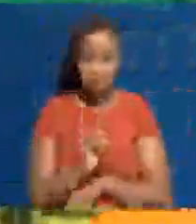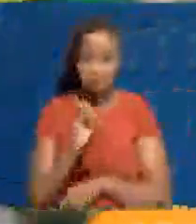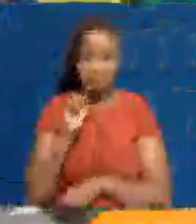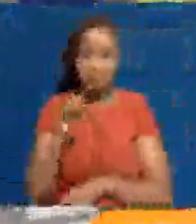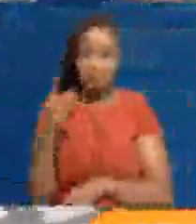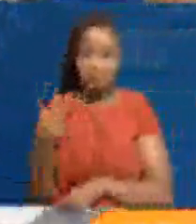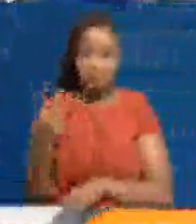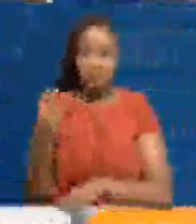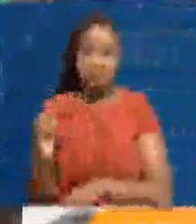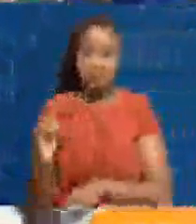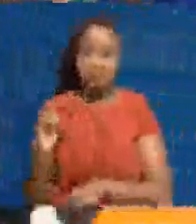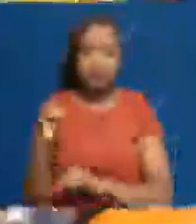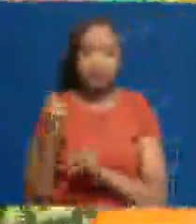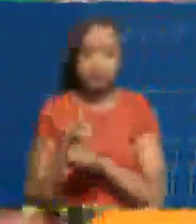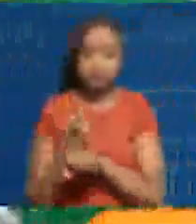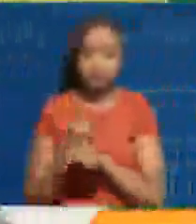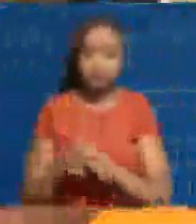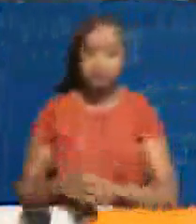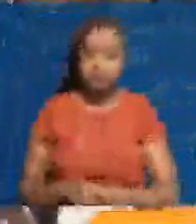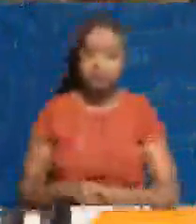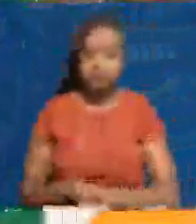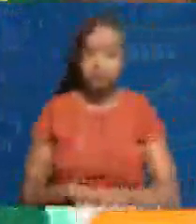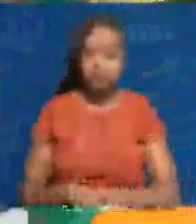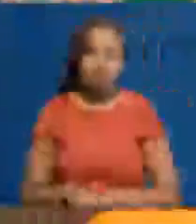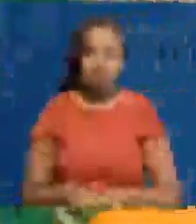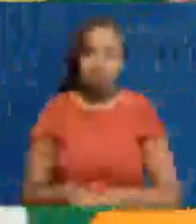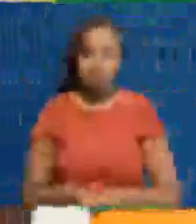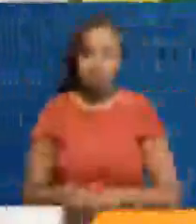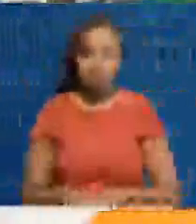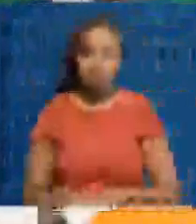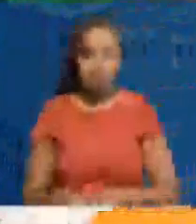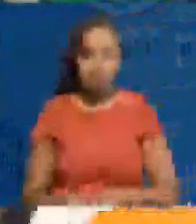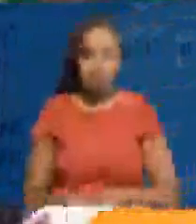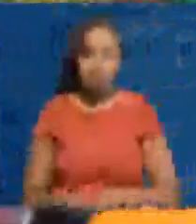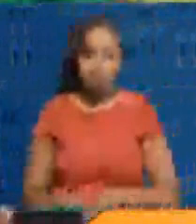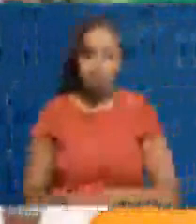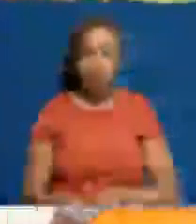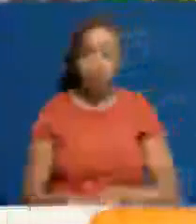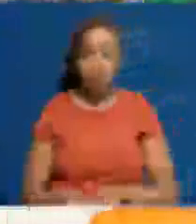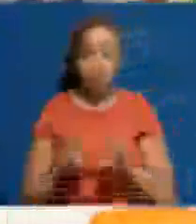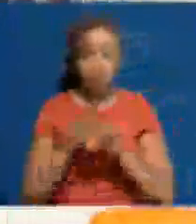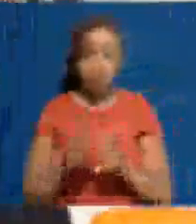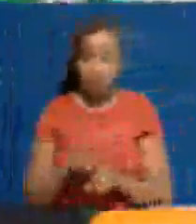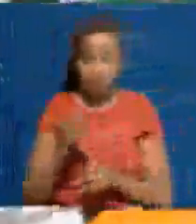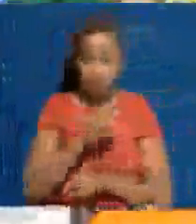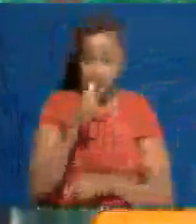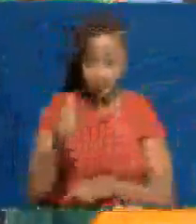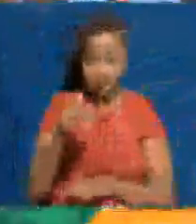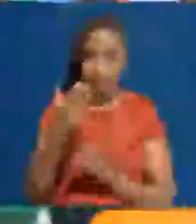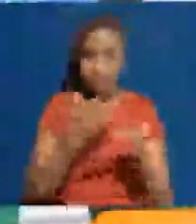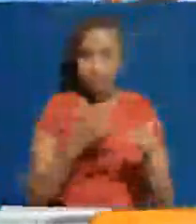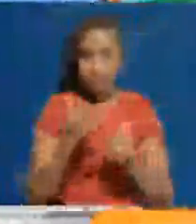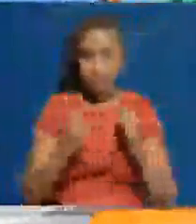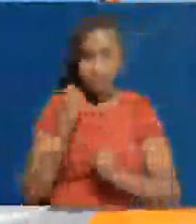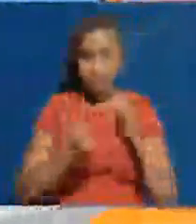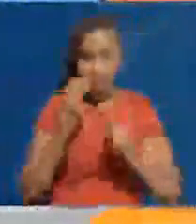seconds. Great Ethiopian Run founder and athletics legend in Ethiopia, Haile Gebrselassie, couldn't hide his